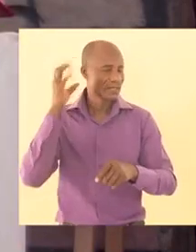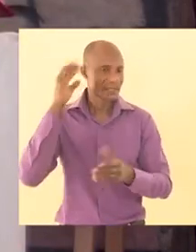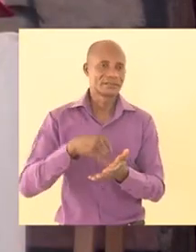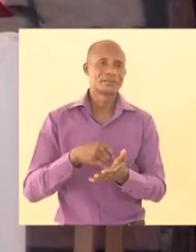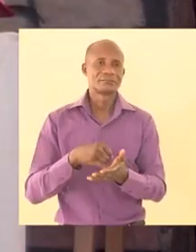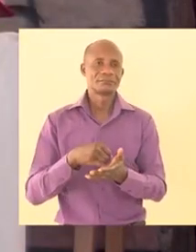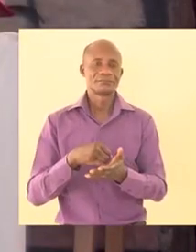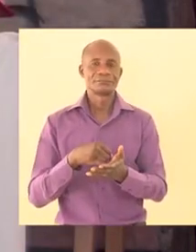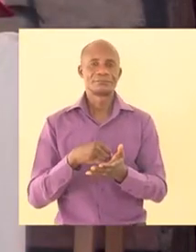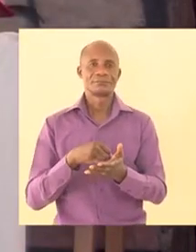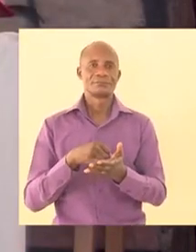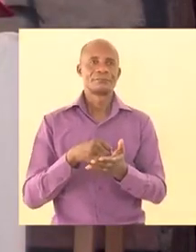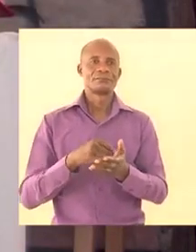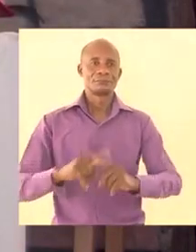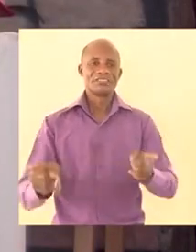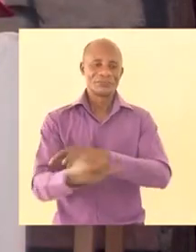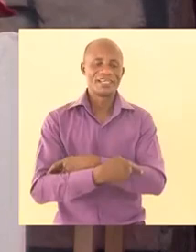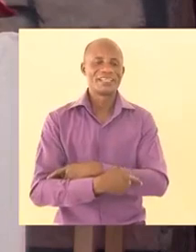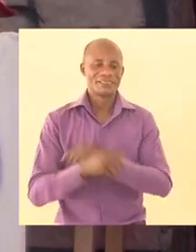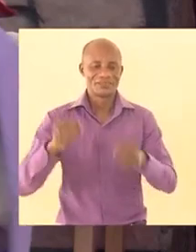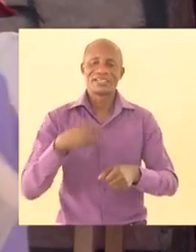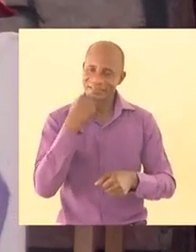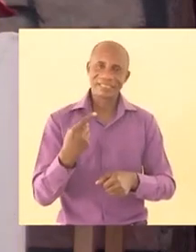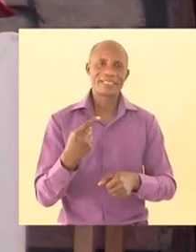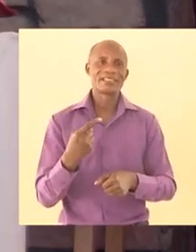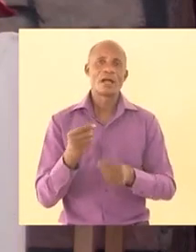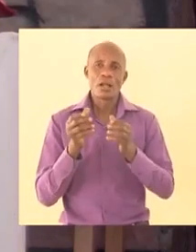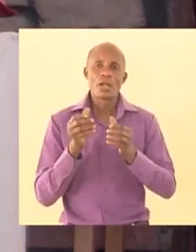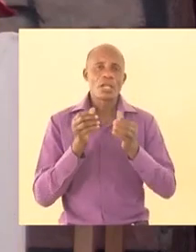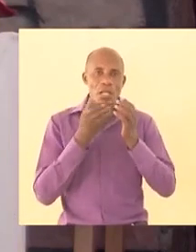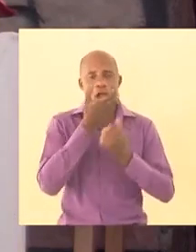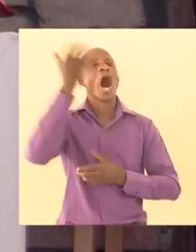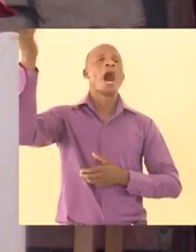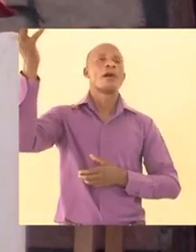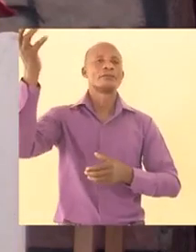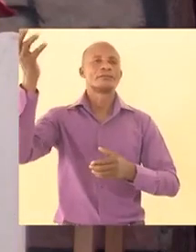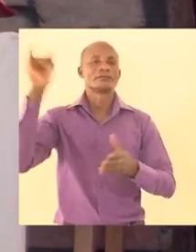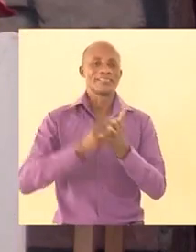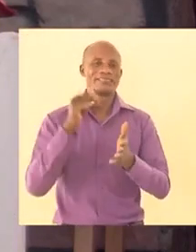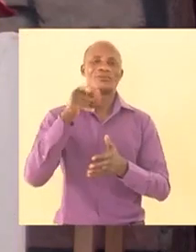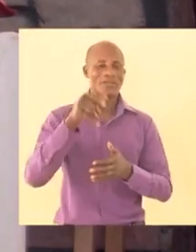on the rooftop that you are gay. Say it on the rooftop that you are transsexual.